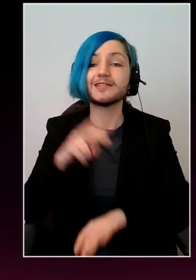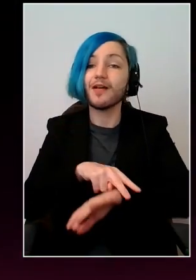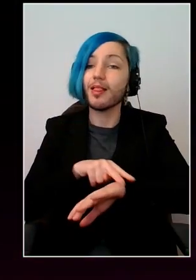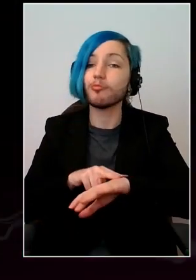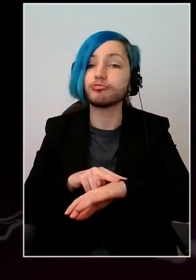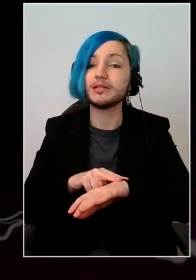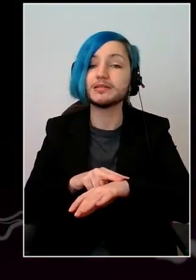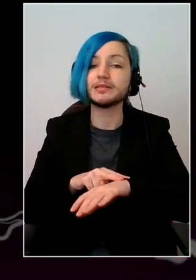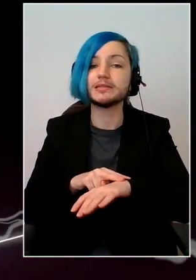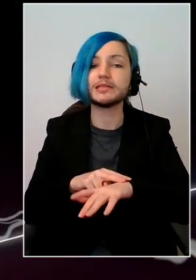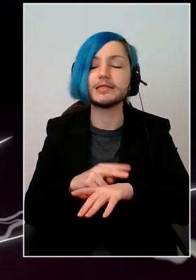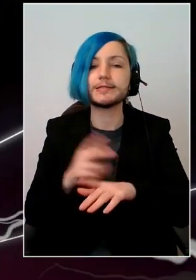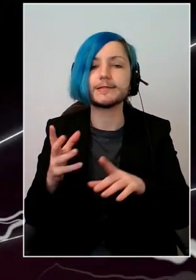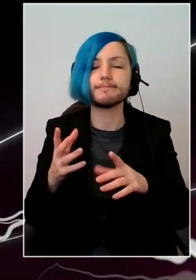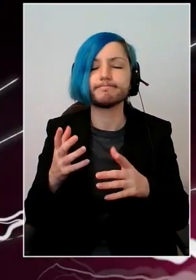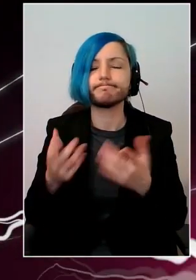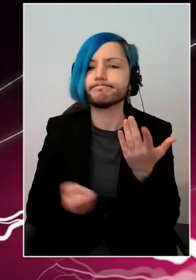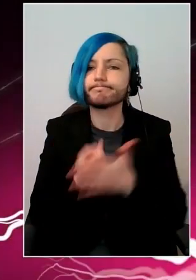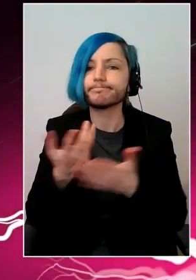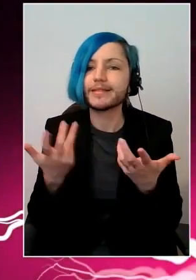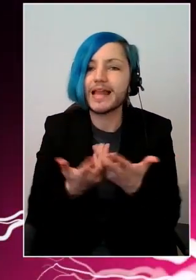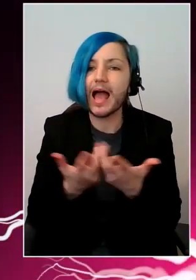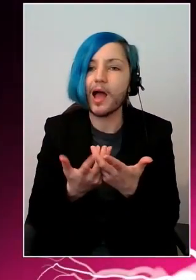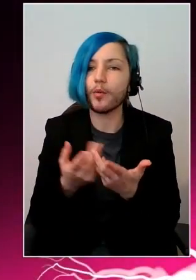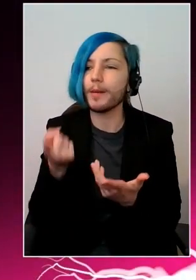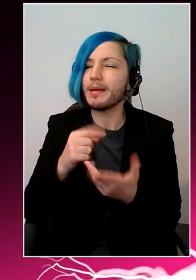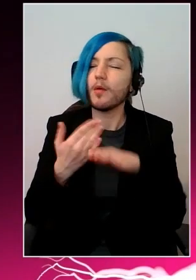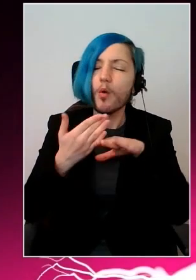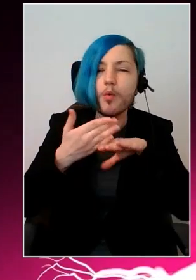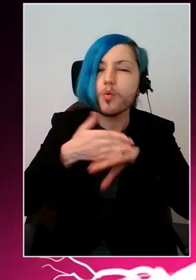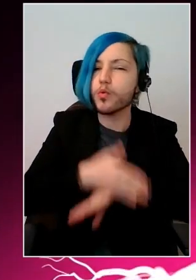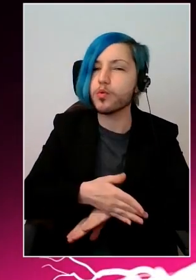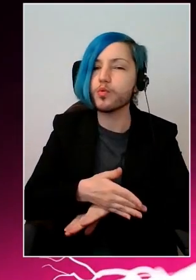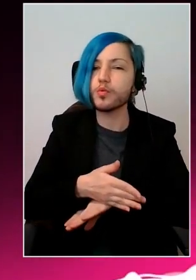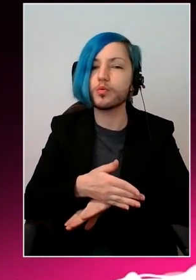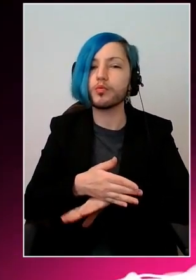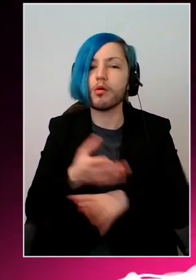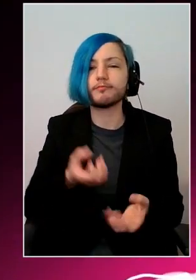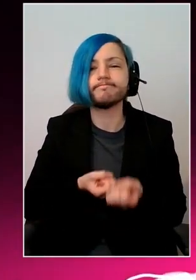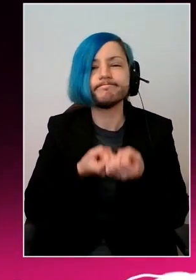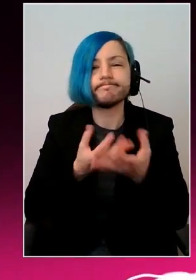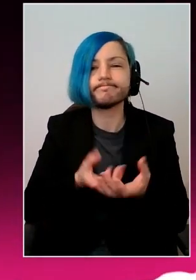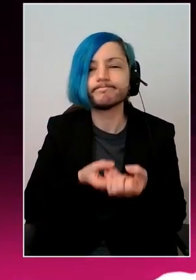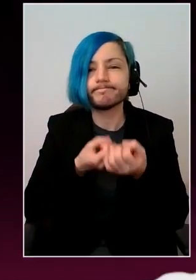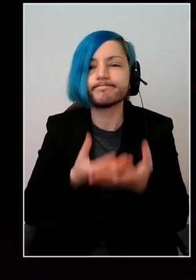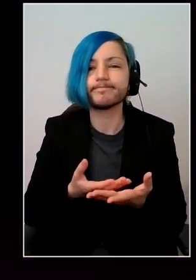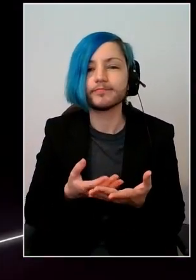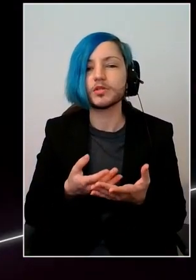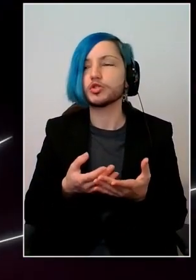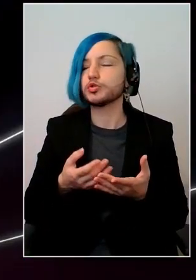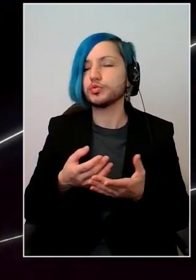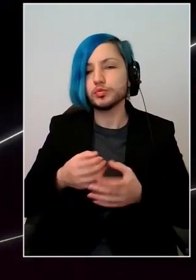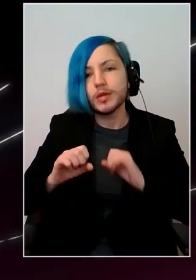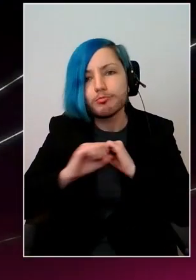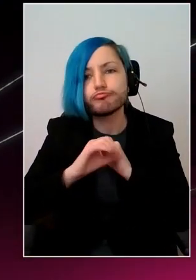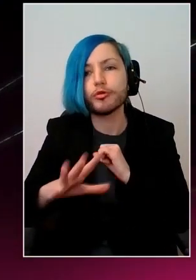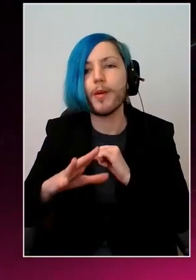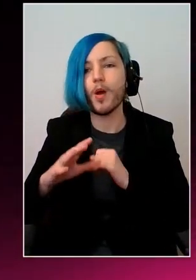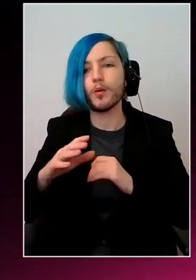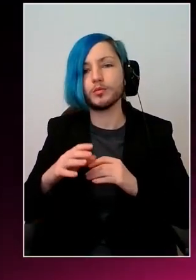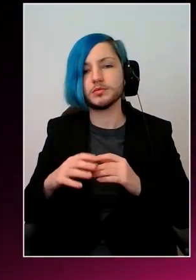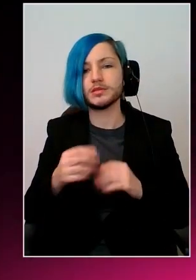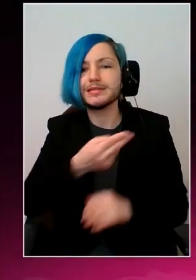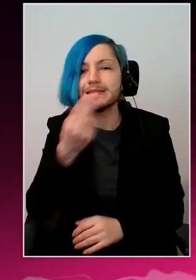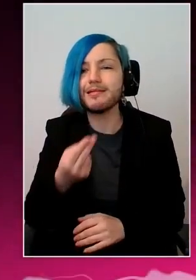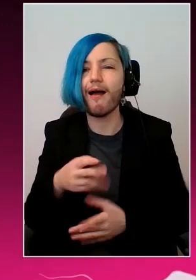of the hard work of dedicated people on the ground who give their all to promote, design and deliver apprenticeship standards and